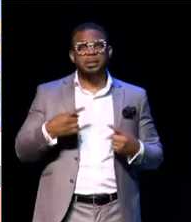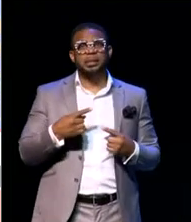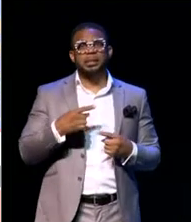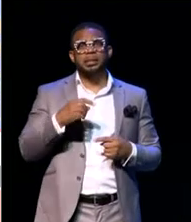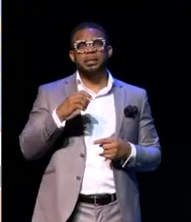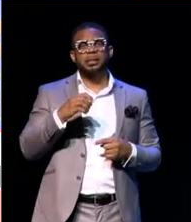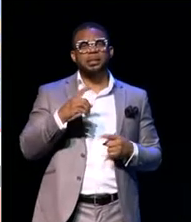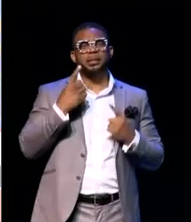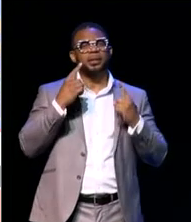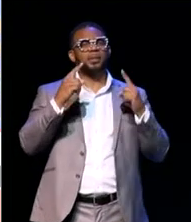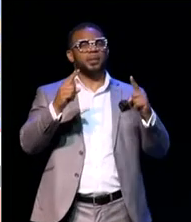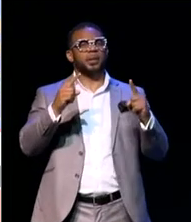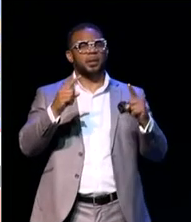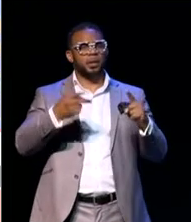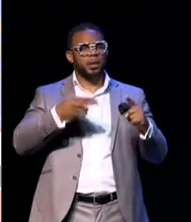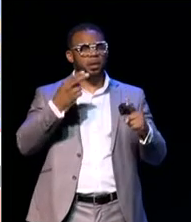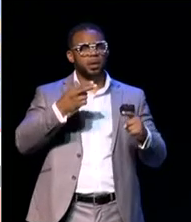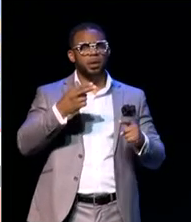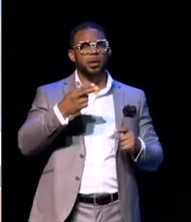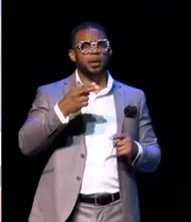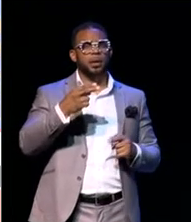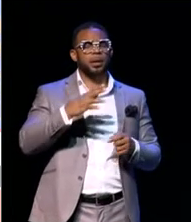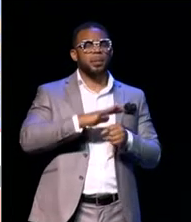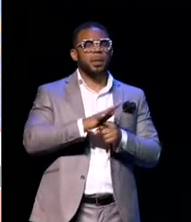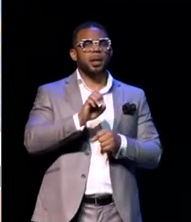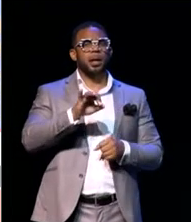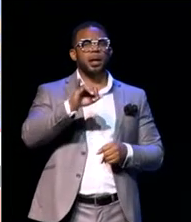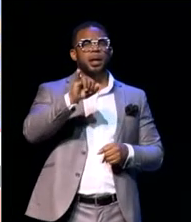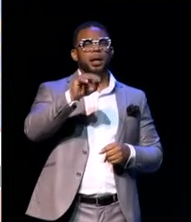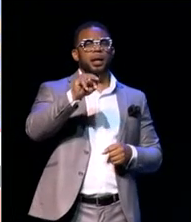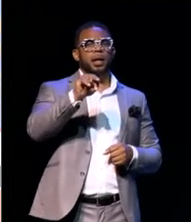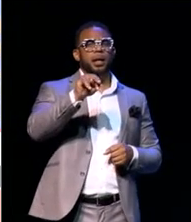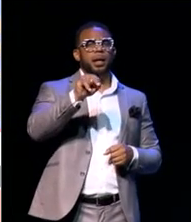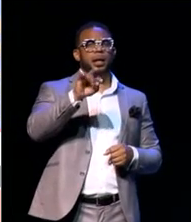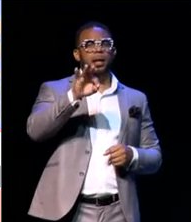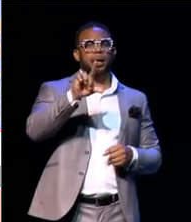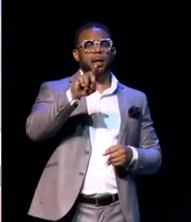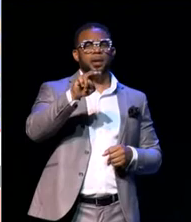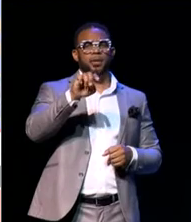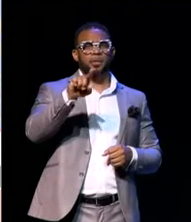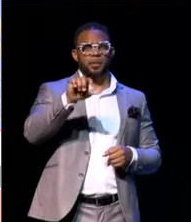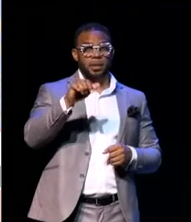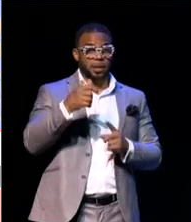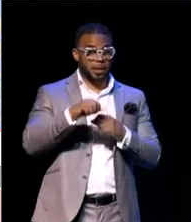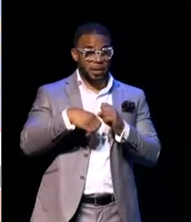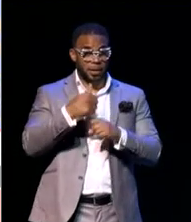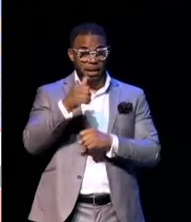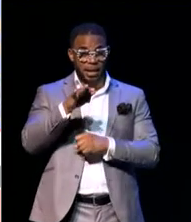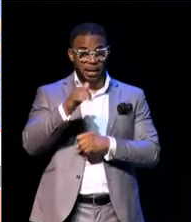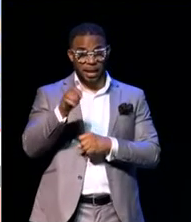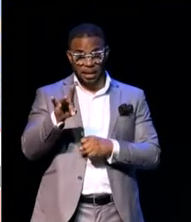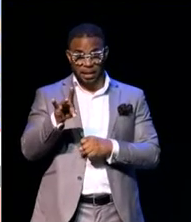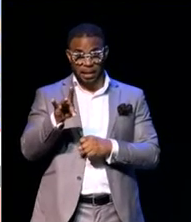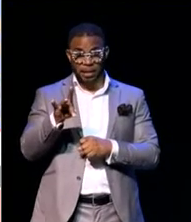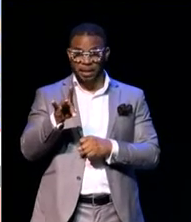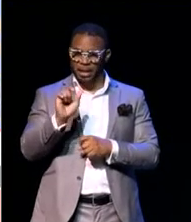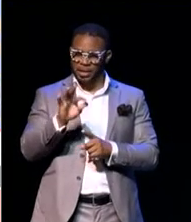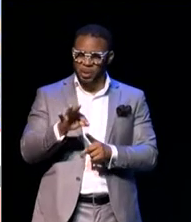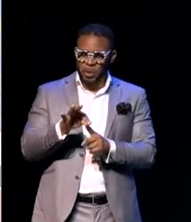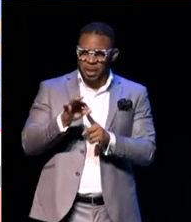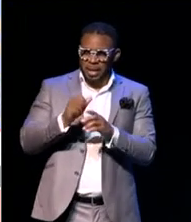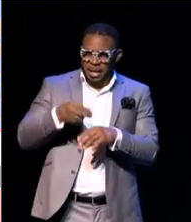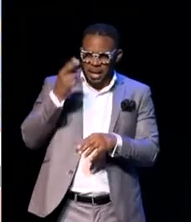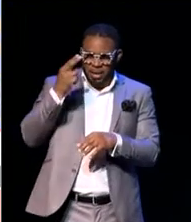the infamous and historic pandemic of influenza of 1918. That puts it unique